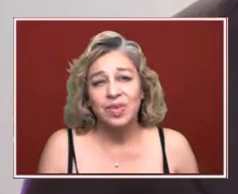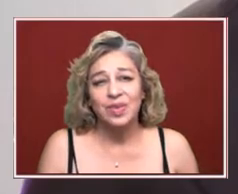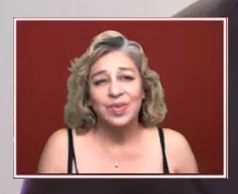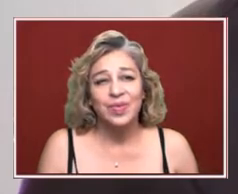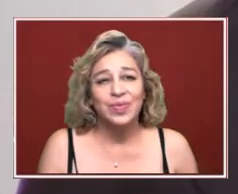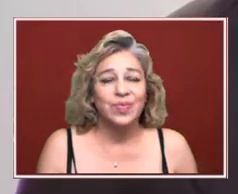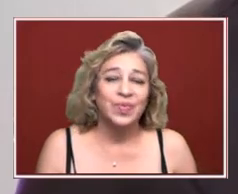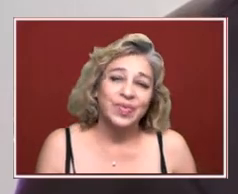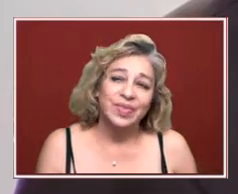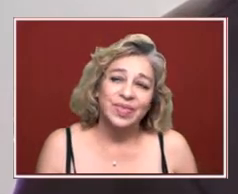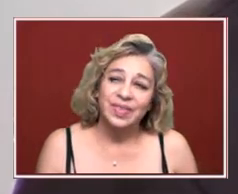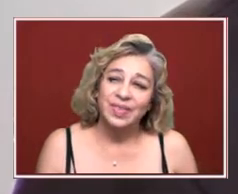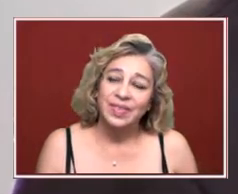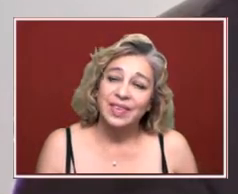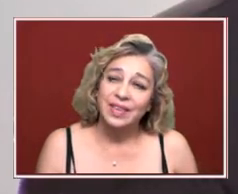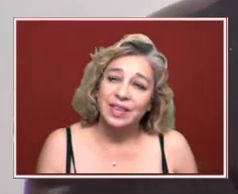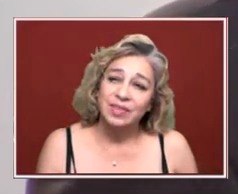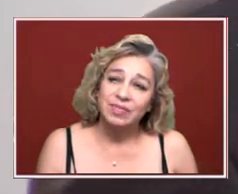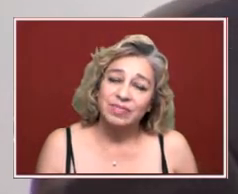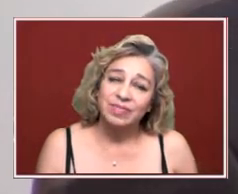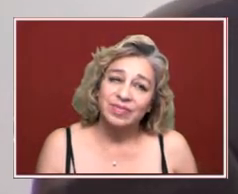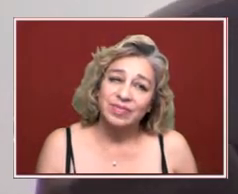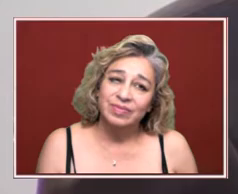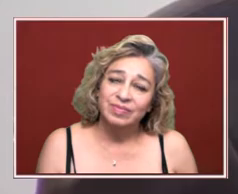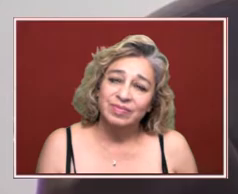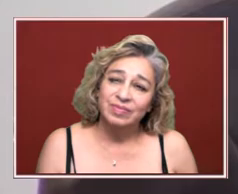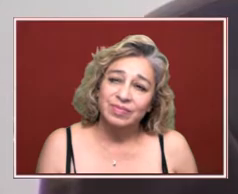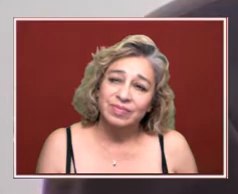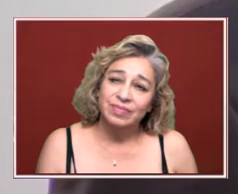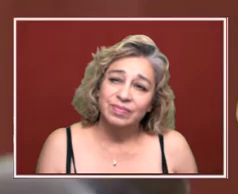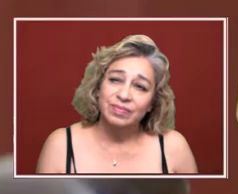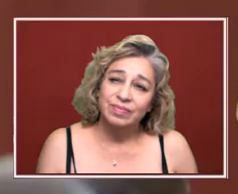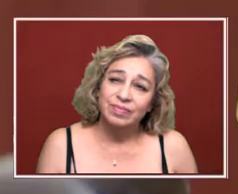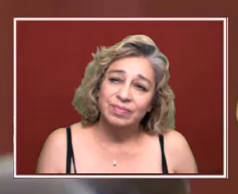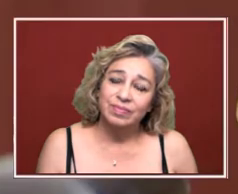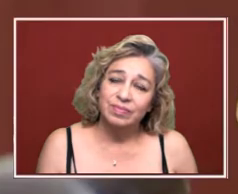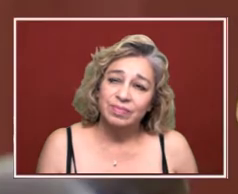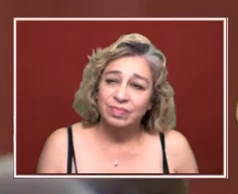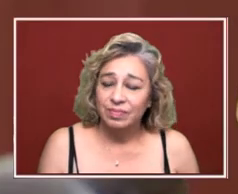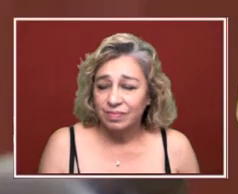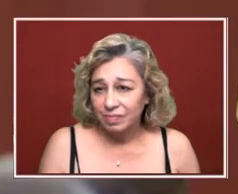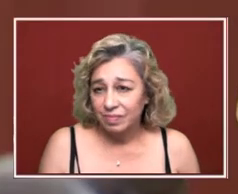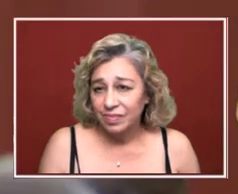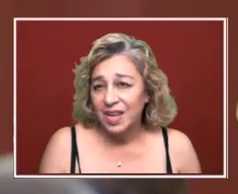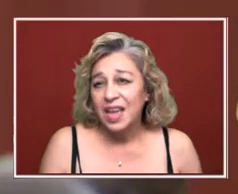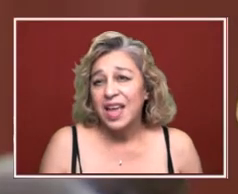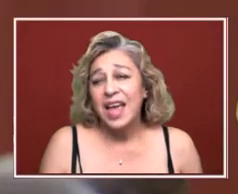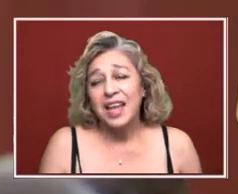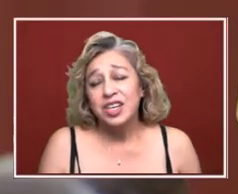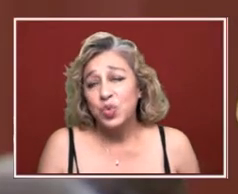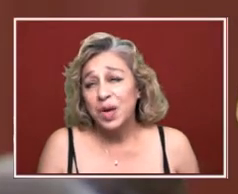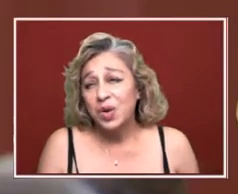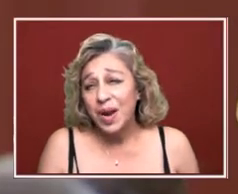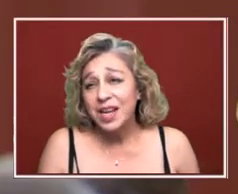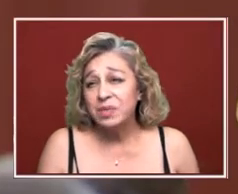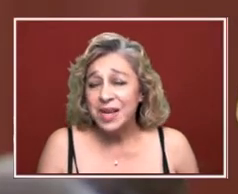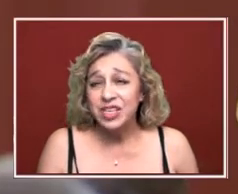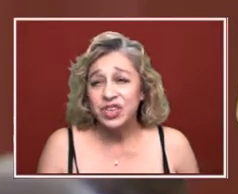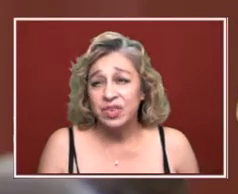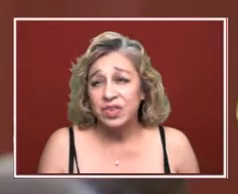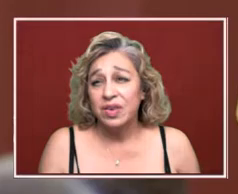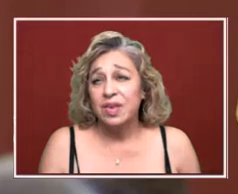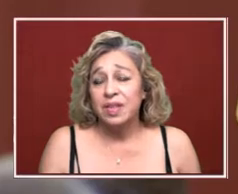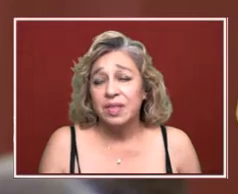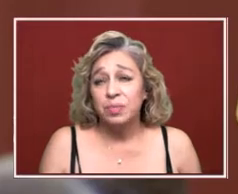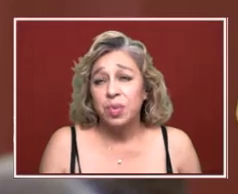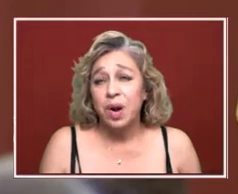youth. Y en buena medida el problema de la inseguridad y de la violencia. And to a great